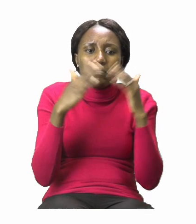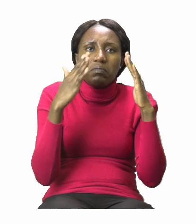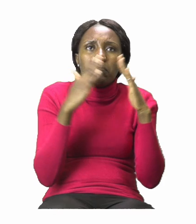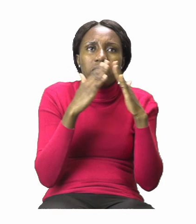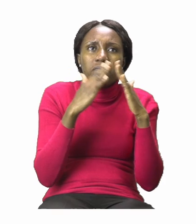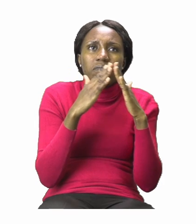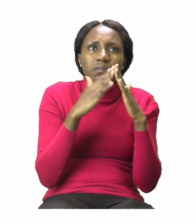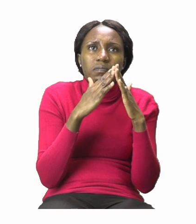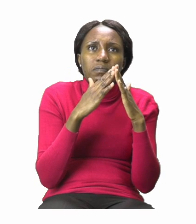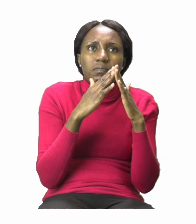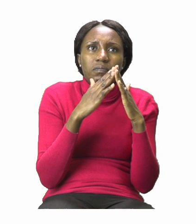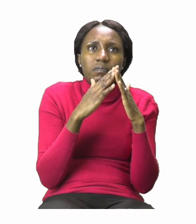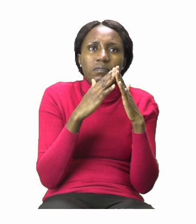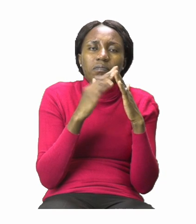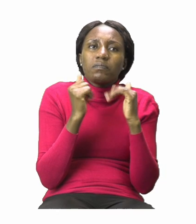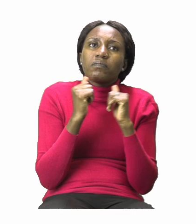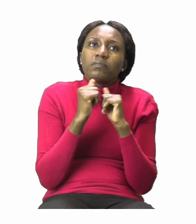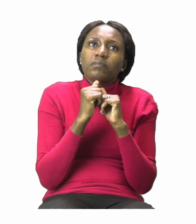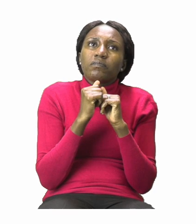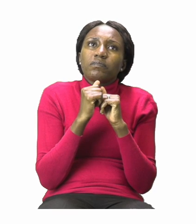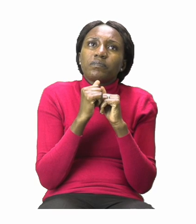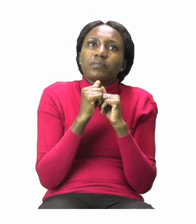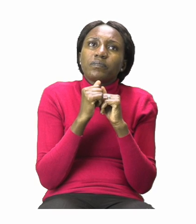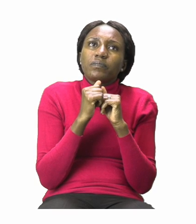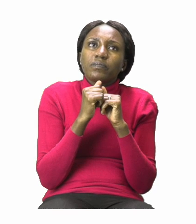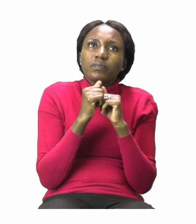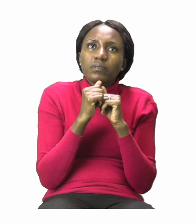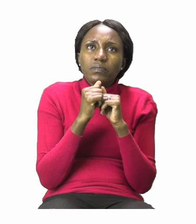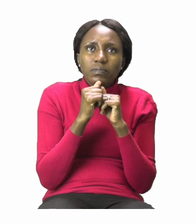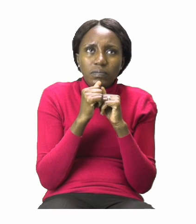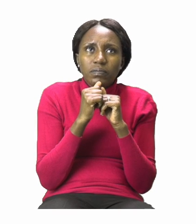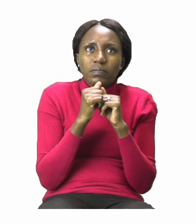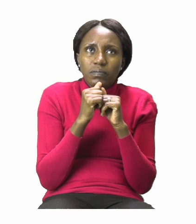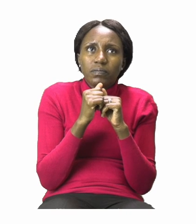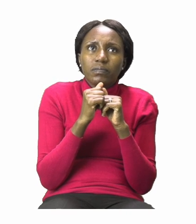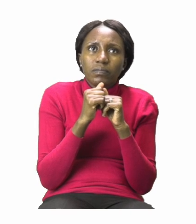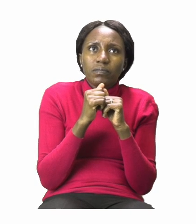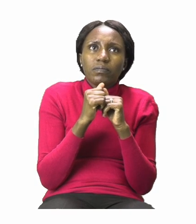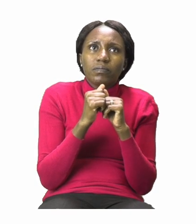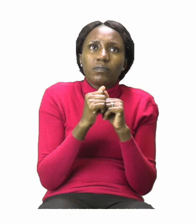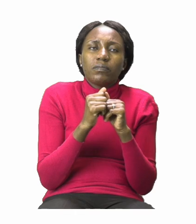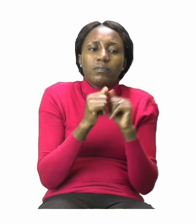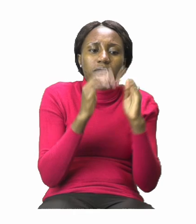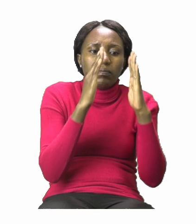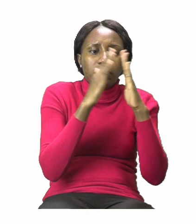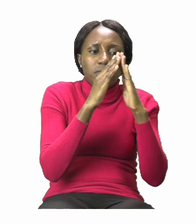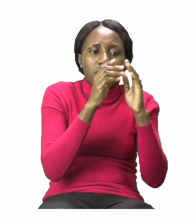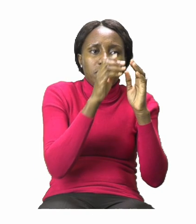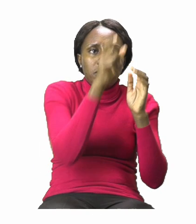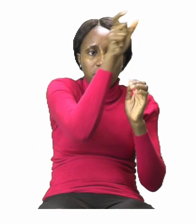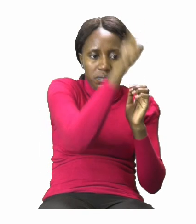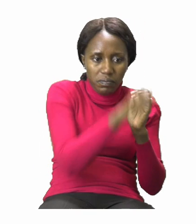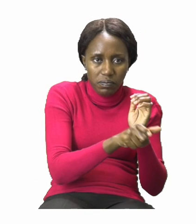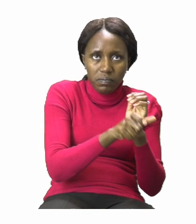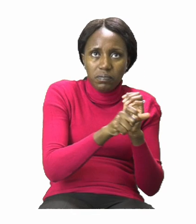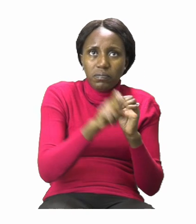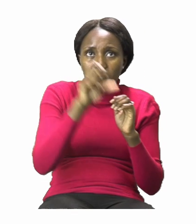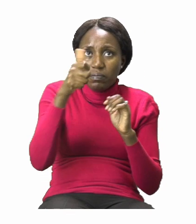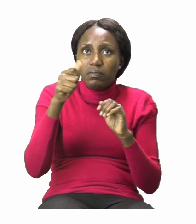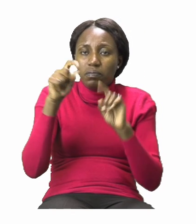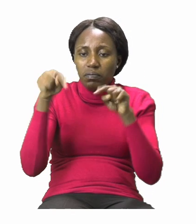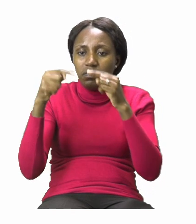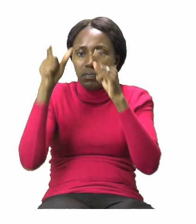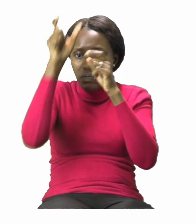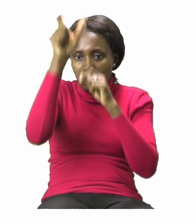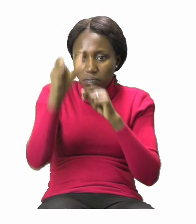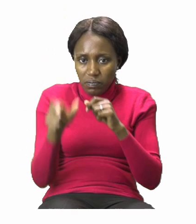not on the other houses. So on one side we have the houses, and then on the other side we have things